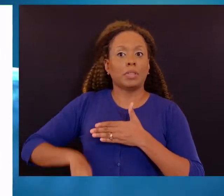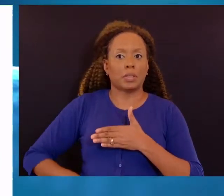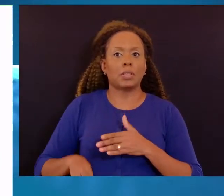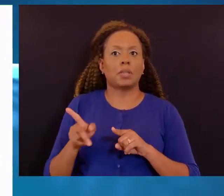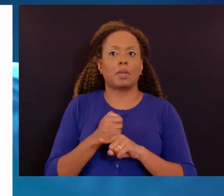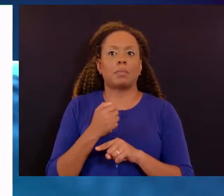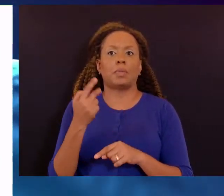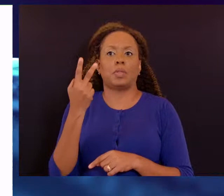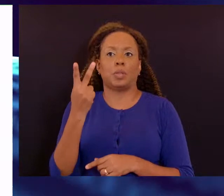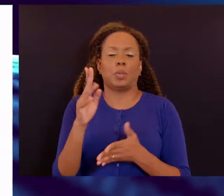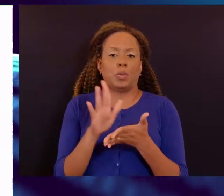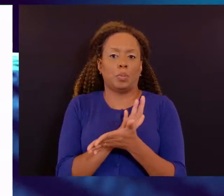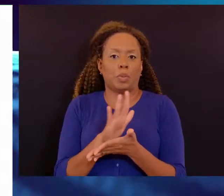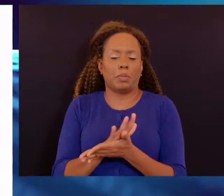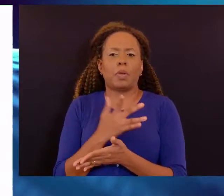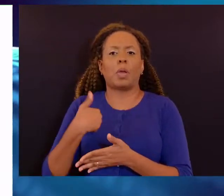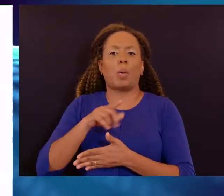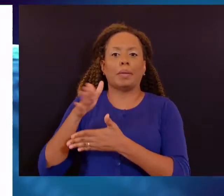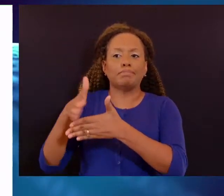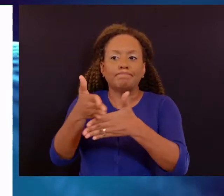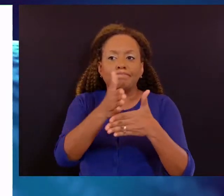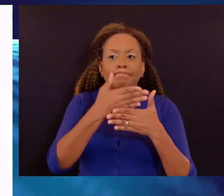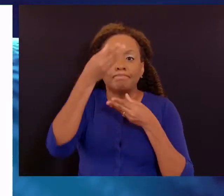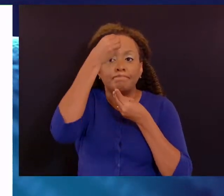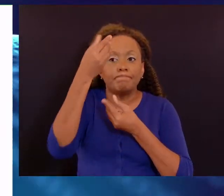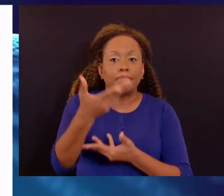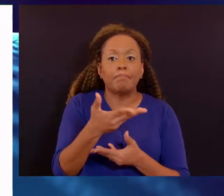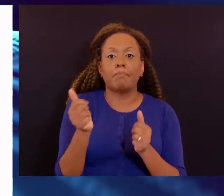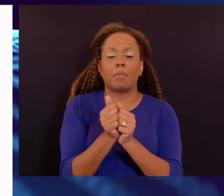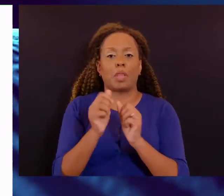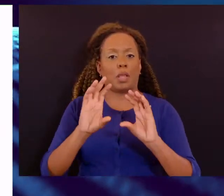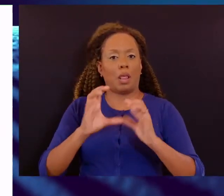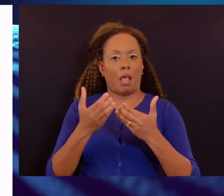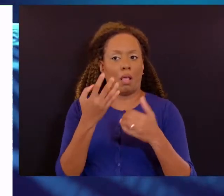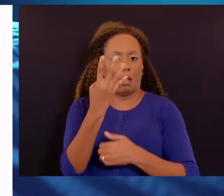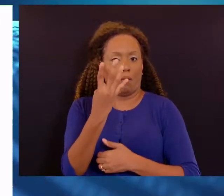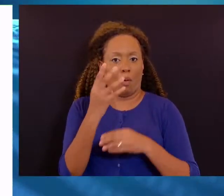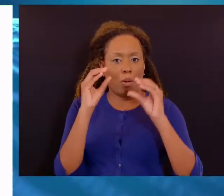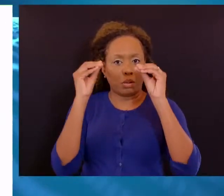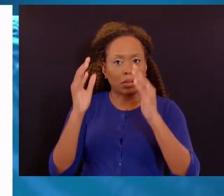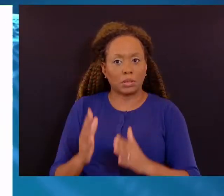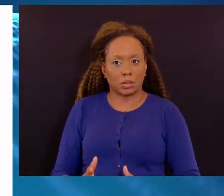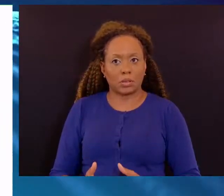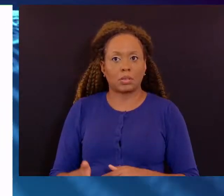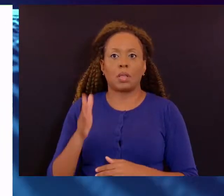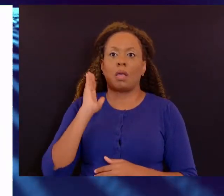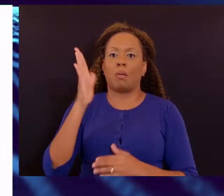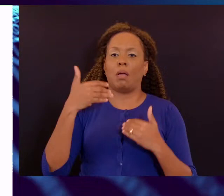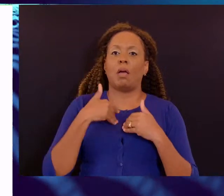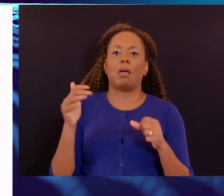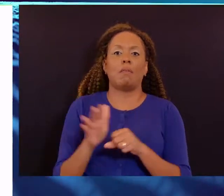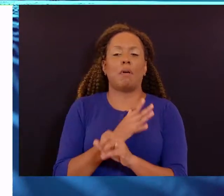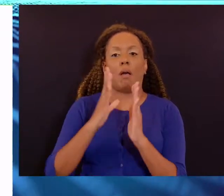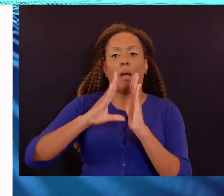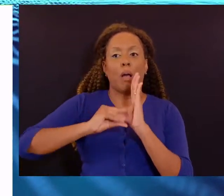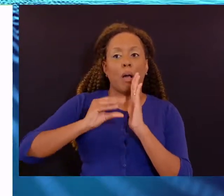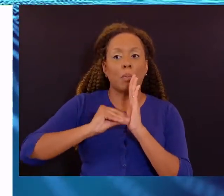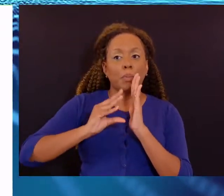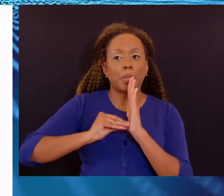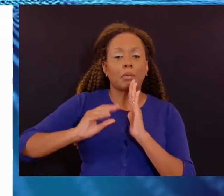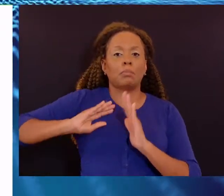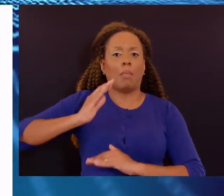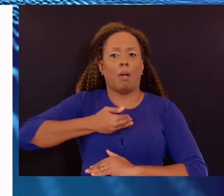two papers. We would have shared this information with our Class 4 teachers, and they will get a full copy of the report where